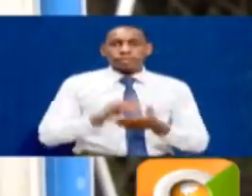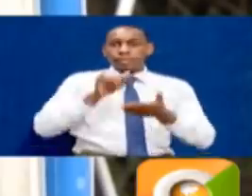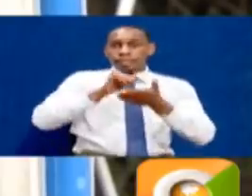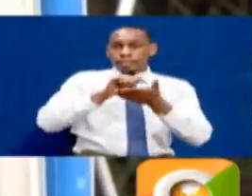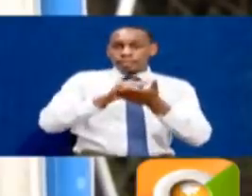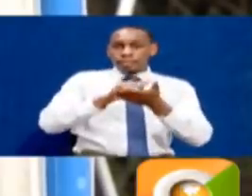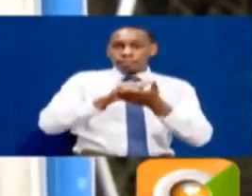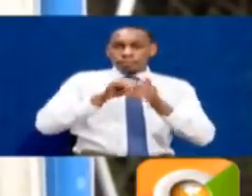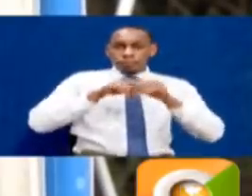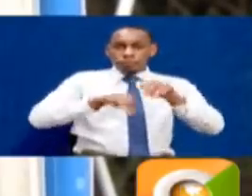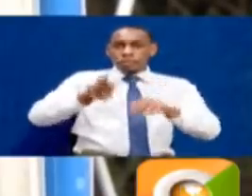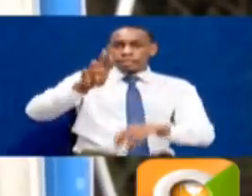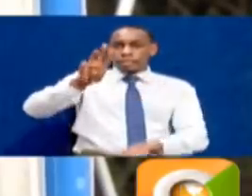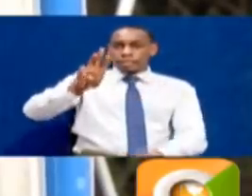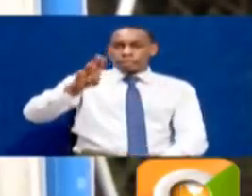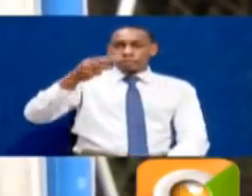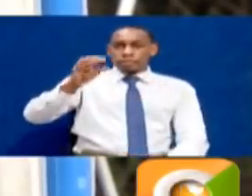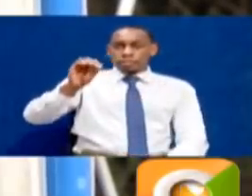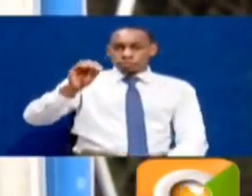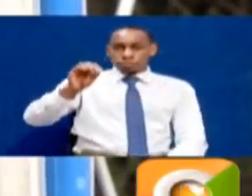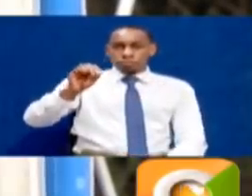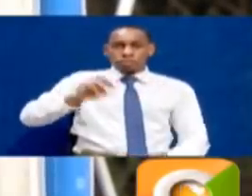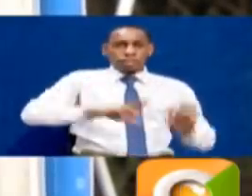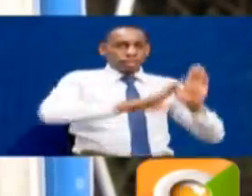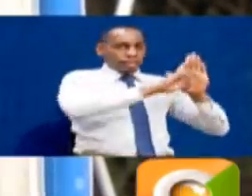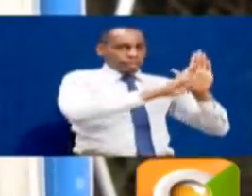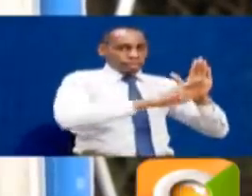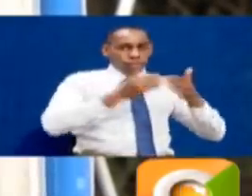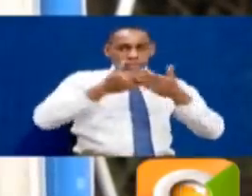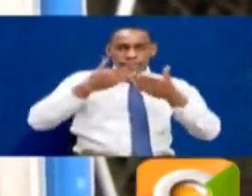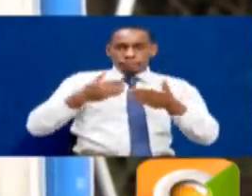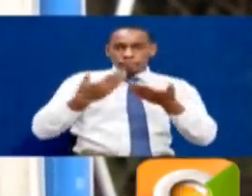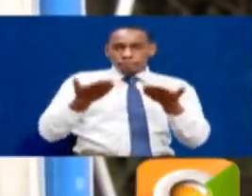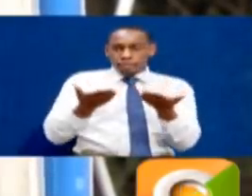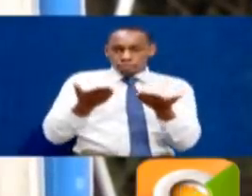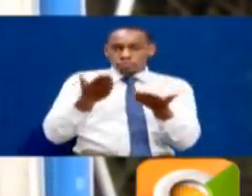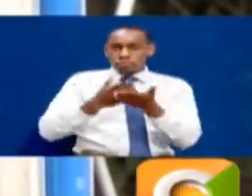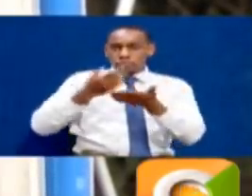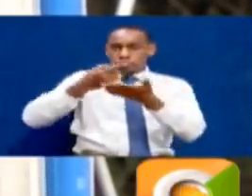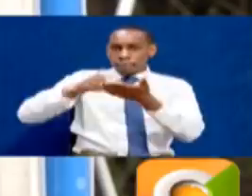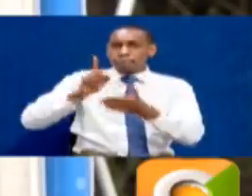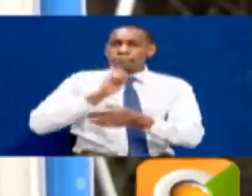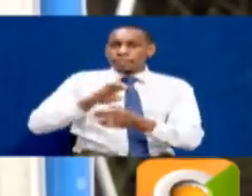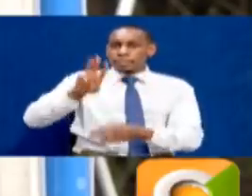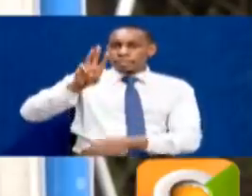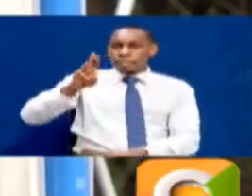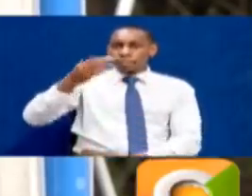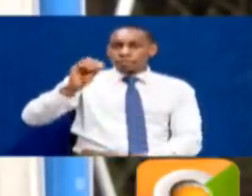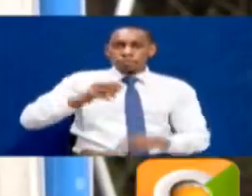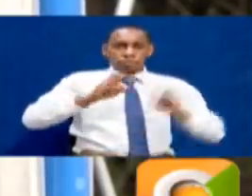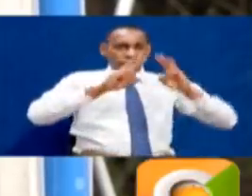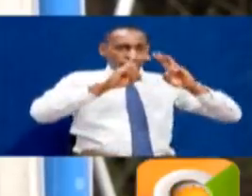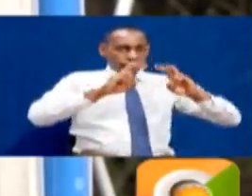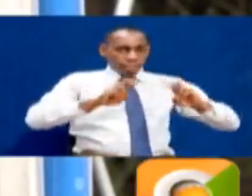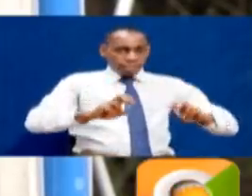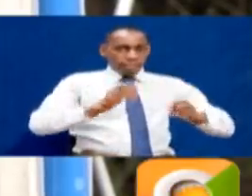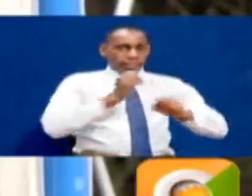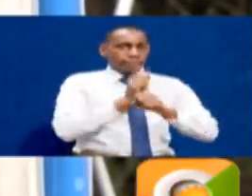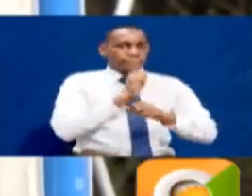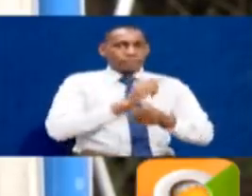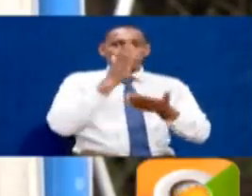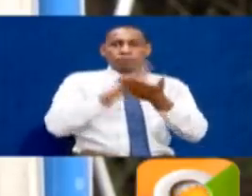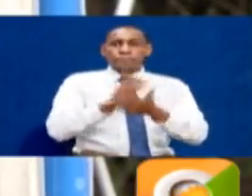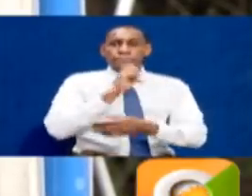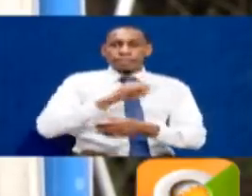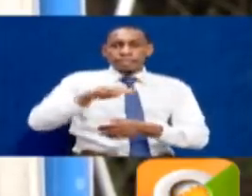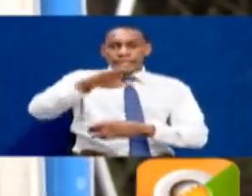was against the WHO guidelines then. But now we have been vindicated because WHO has done research and has proven that